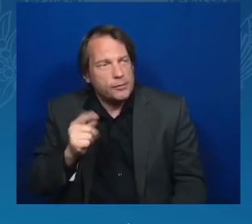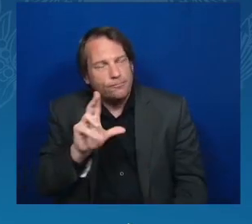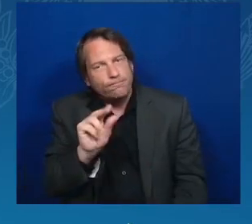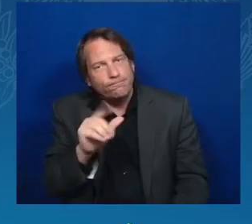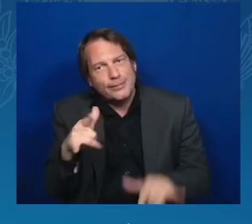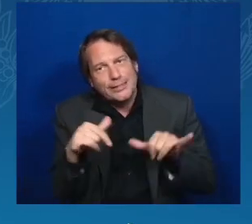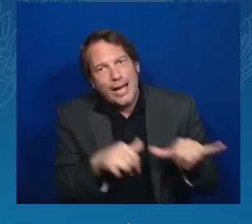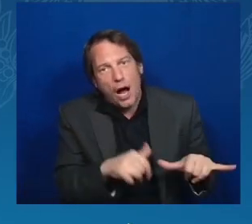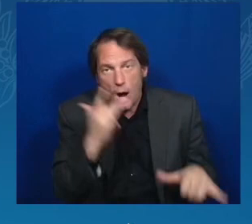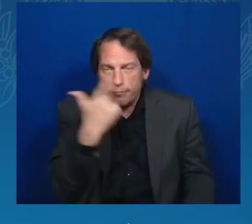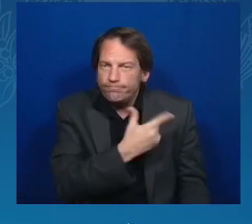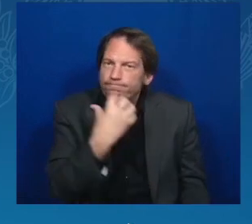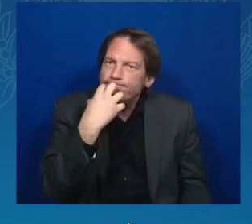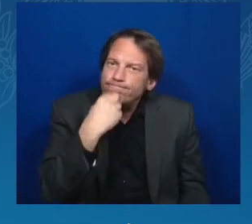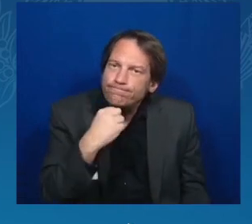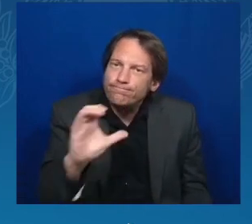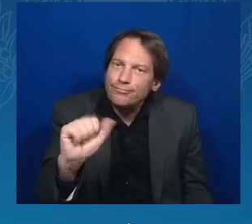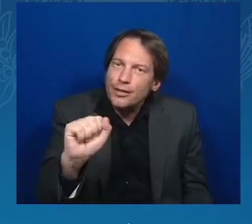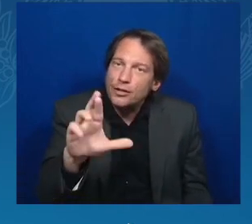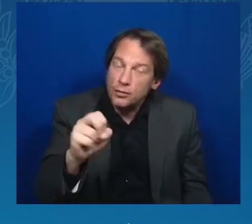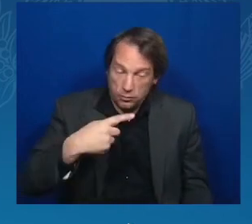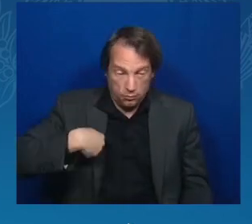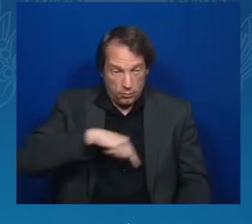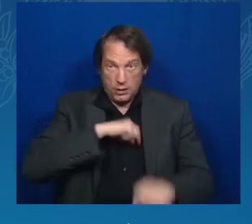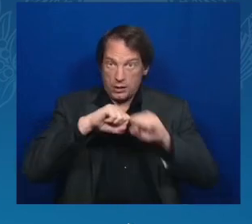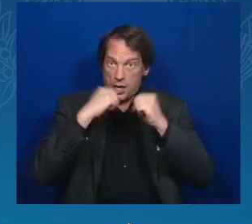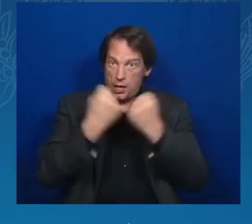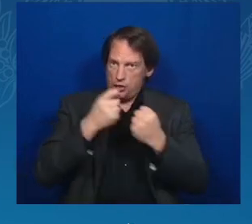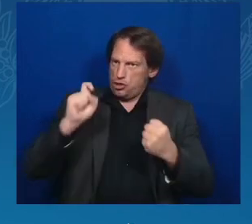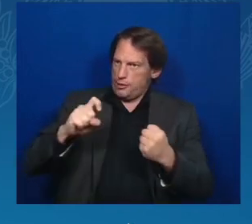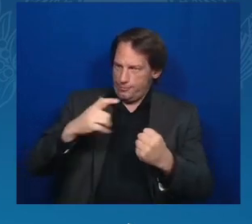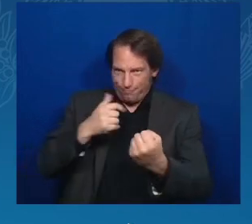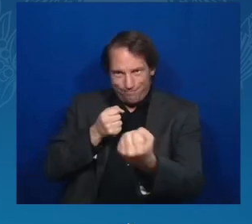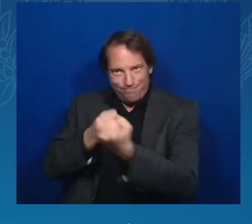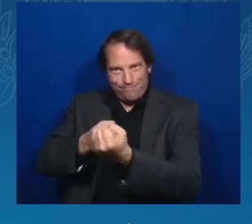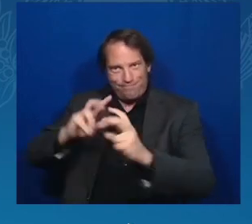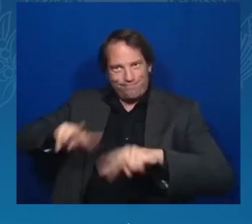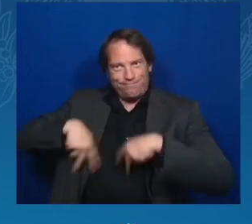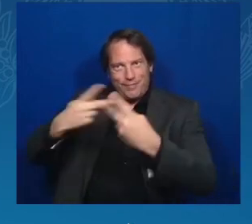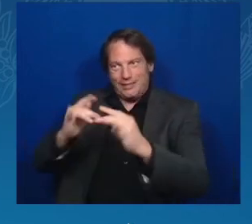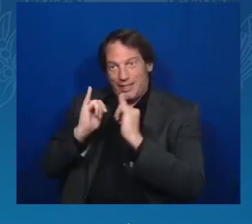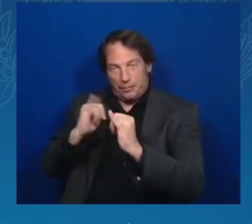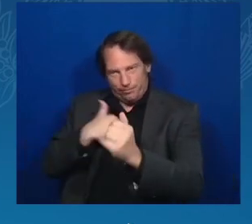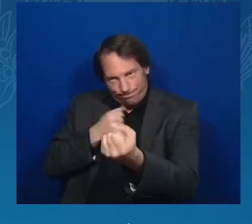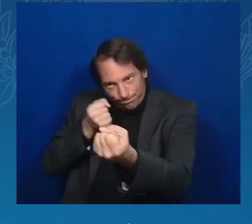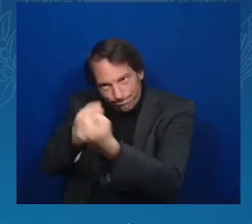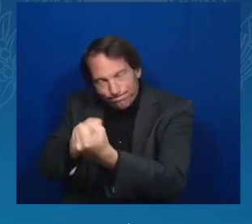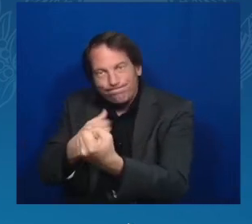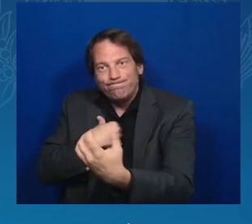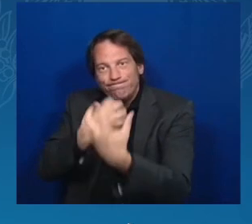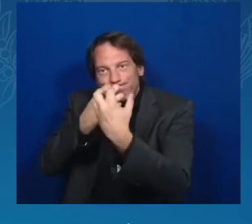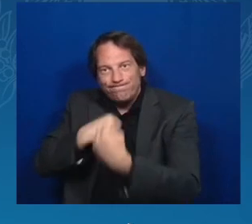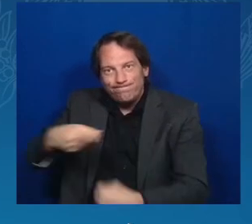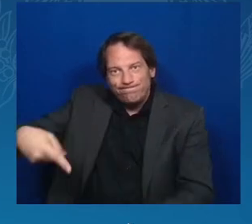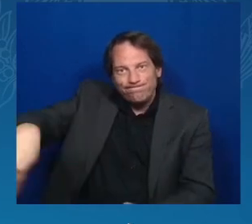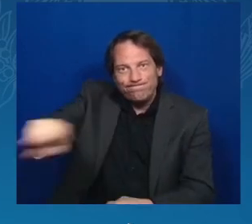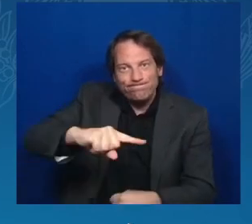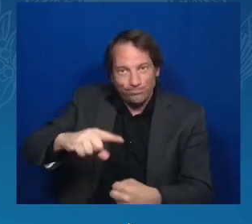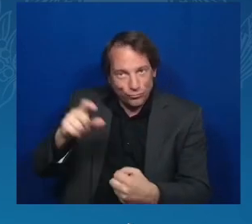burden that so many of them are carrying with this enormous debt that prevents them from being able to get through the